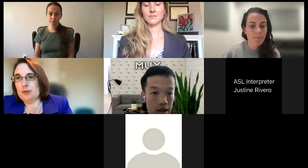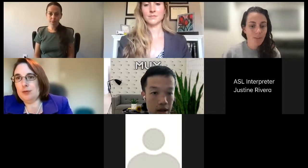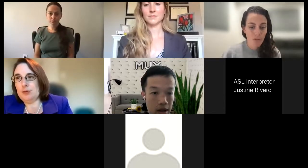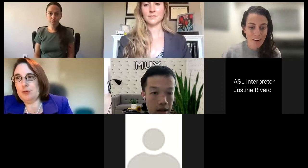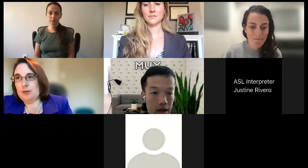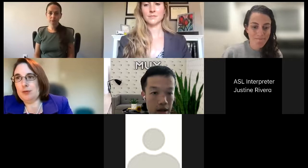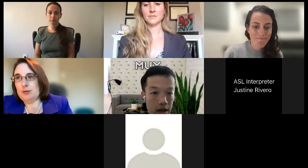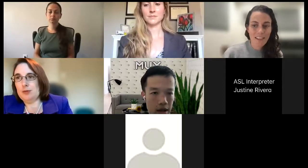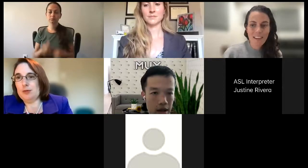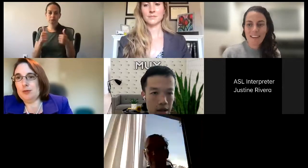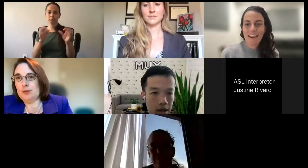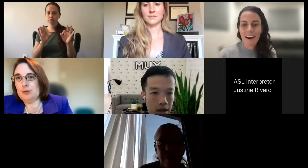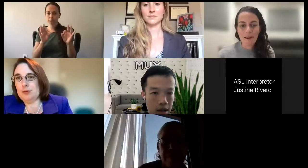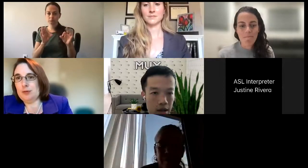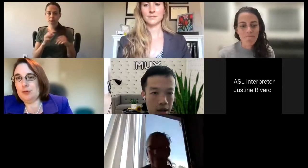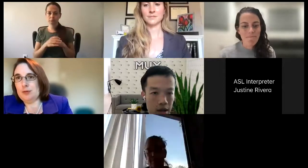Great.